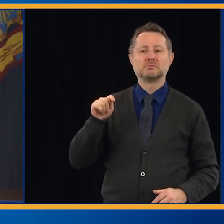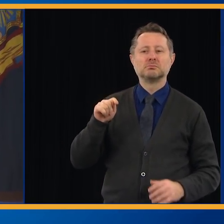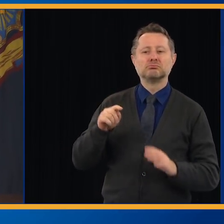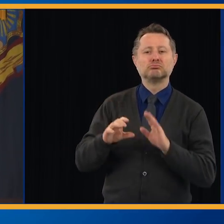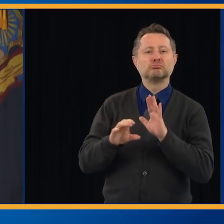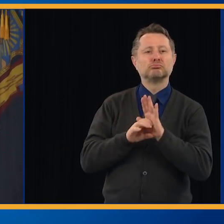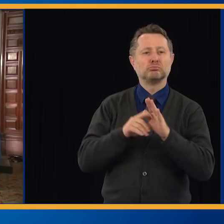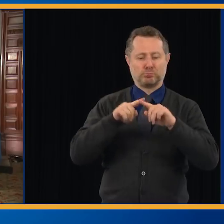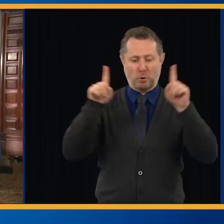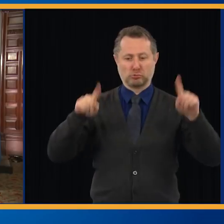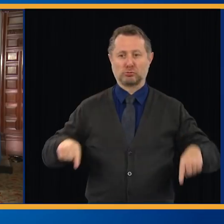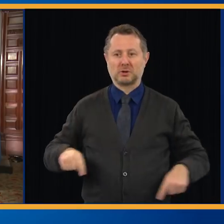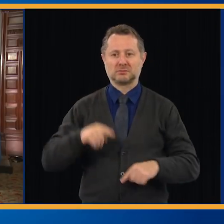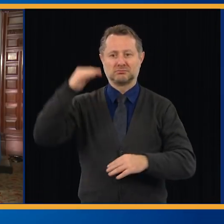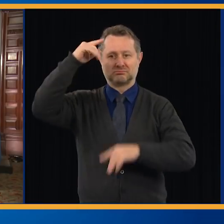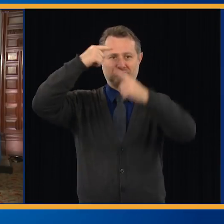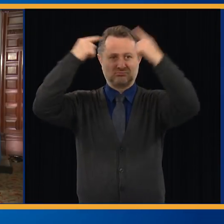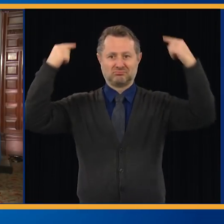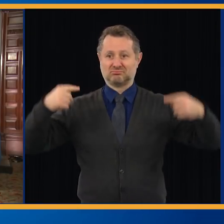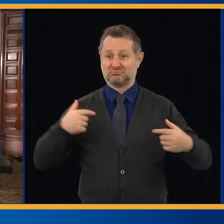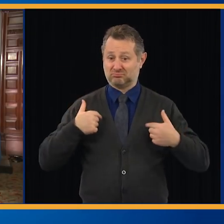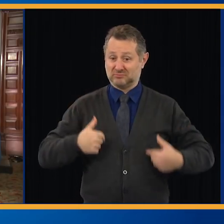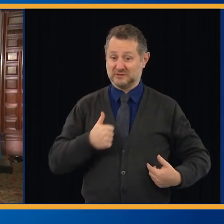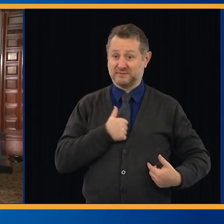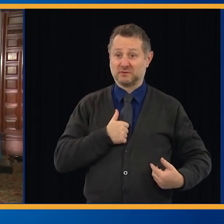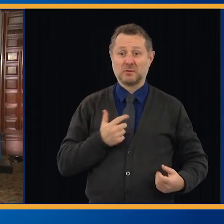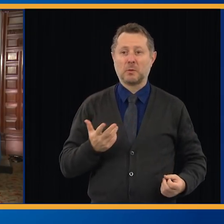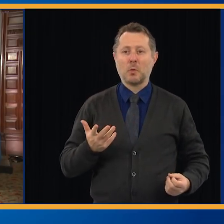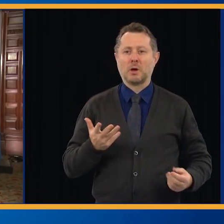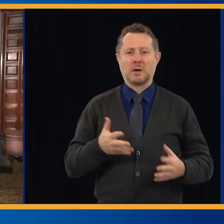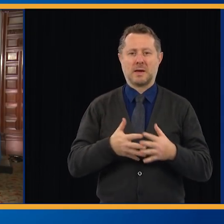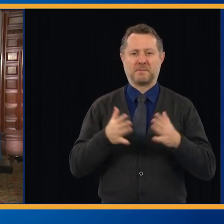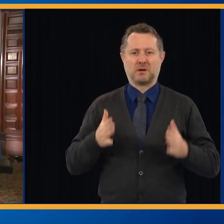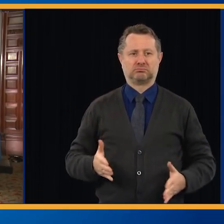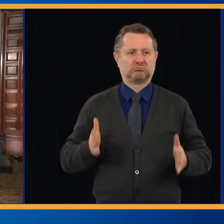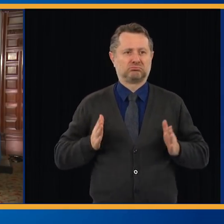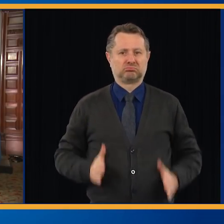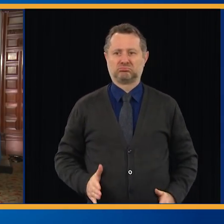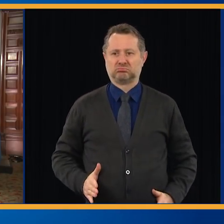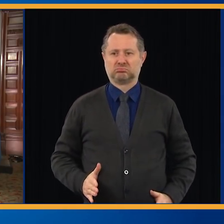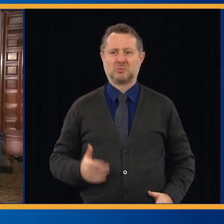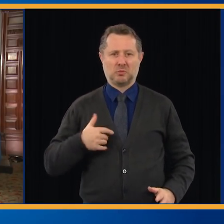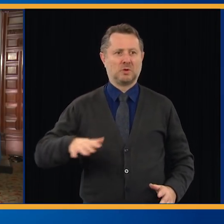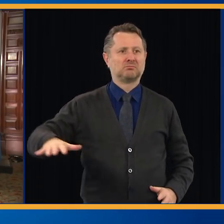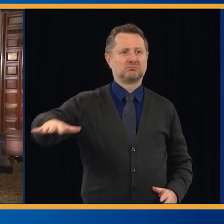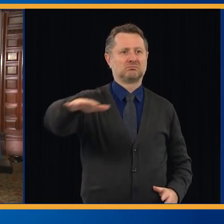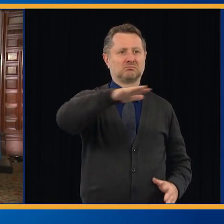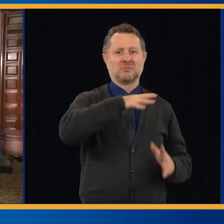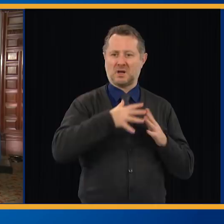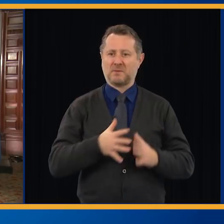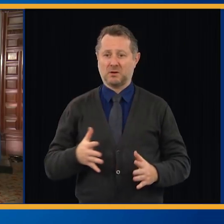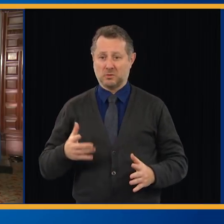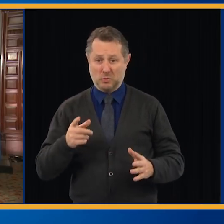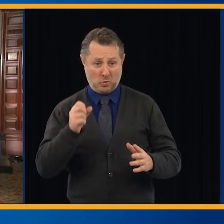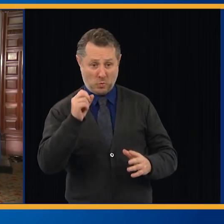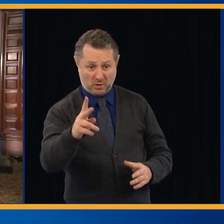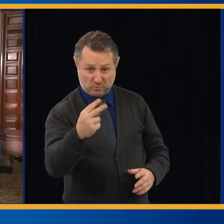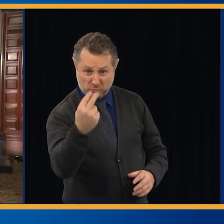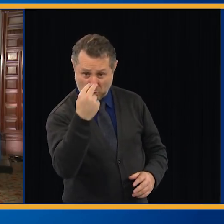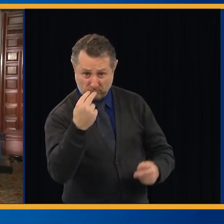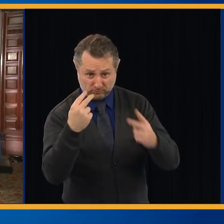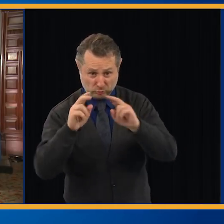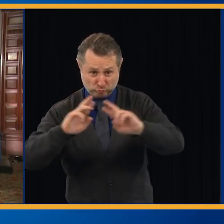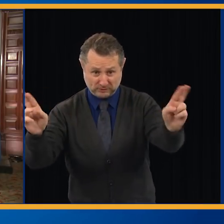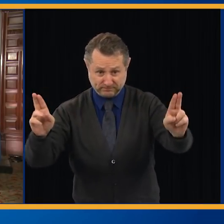American people. This is a self-portrait of America. Okay?